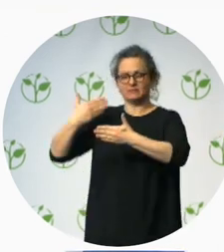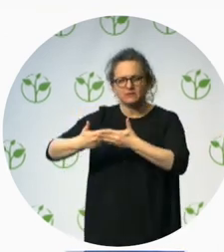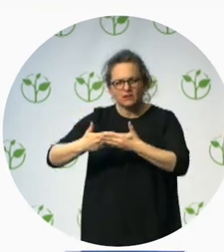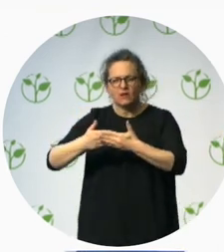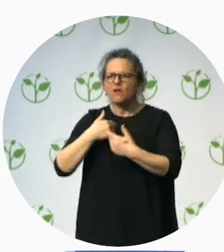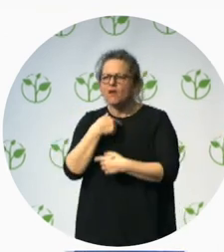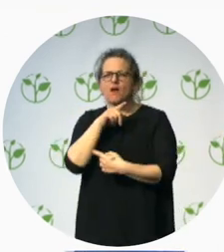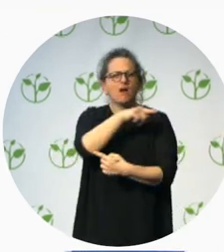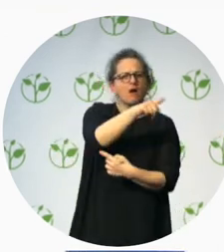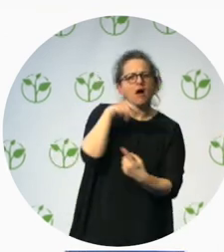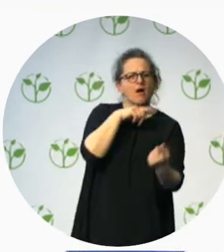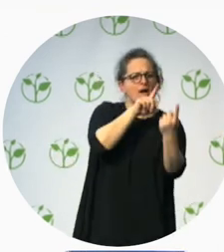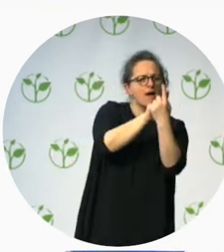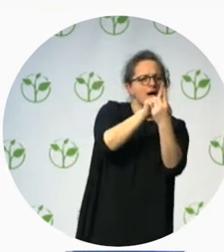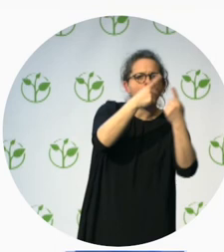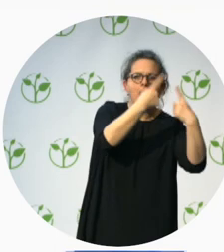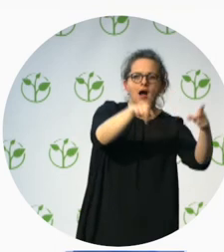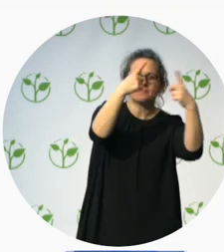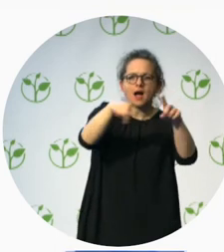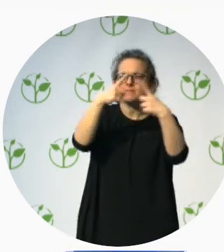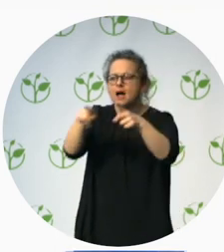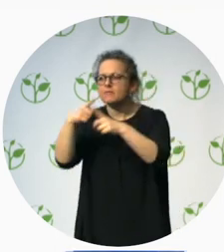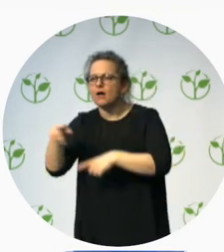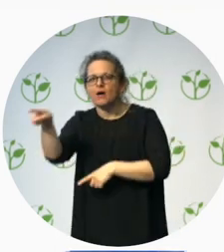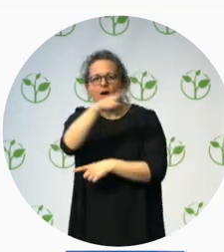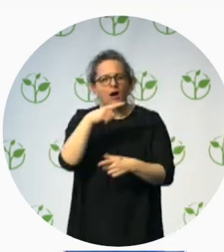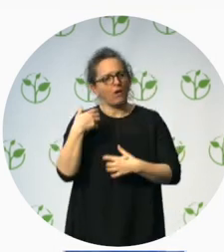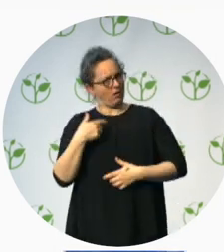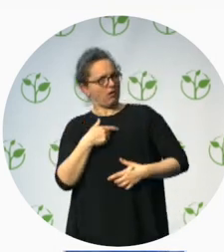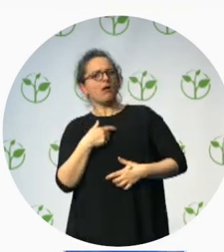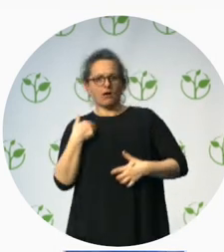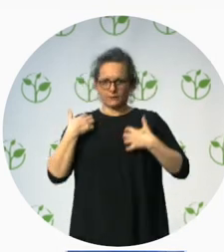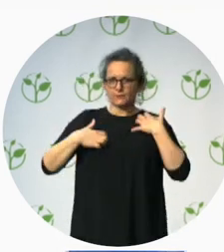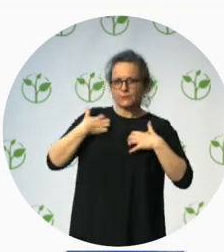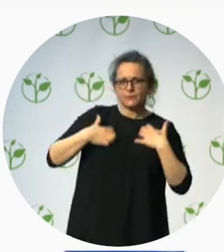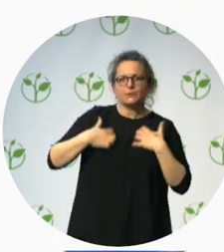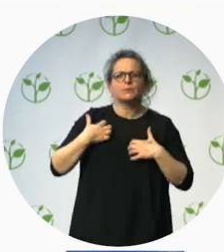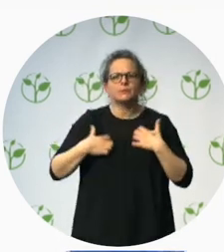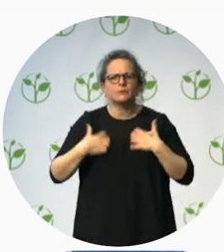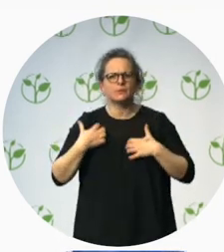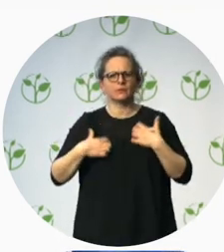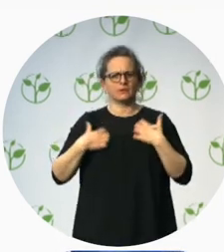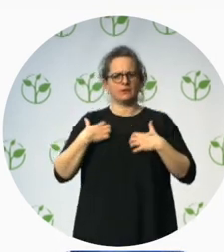from 180 countries around the world. And you all are one of them.